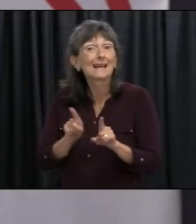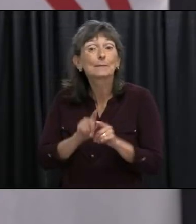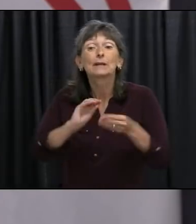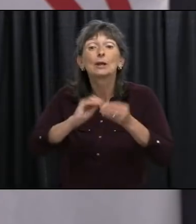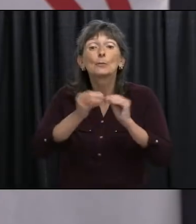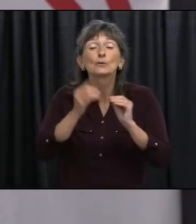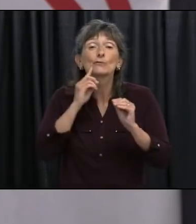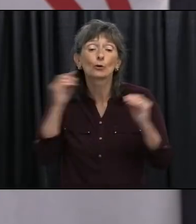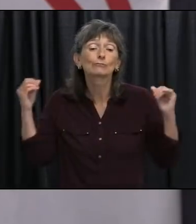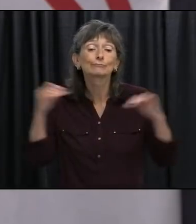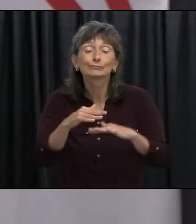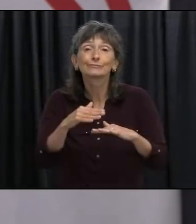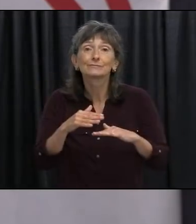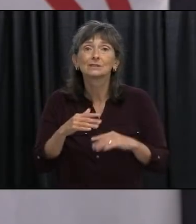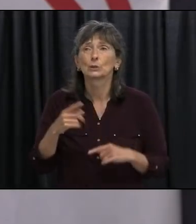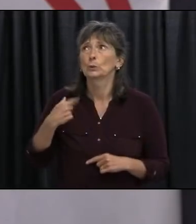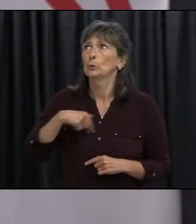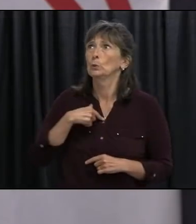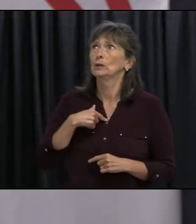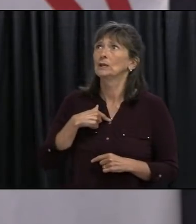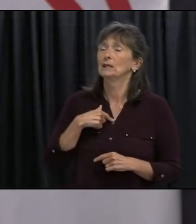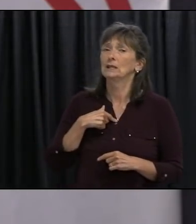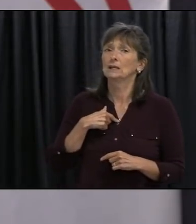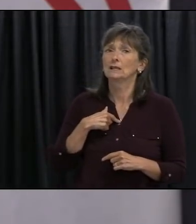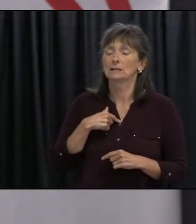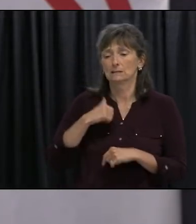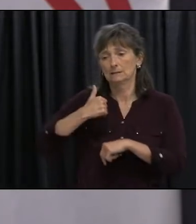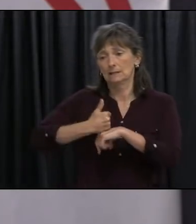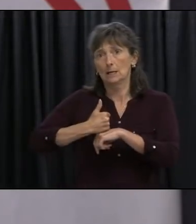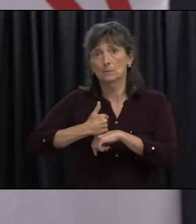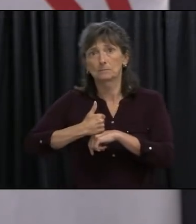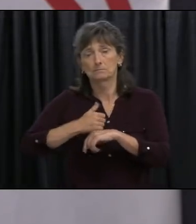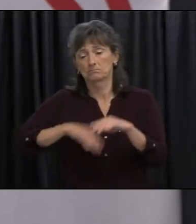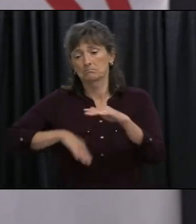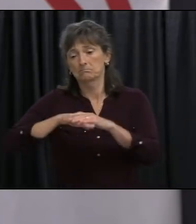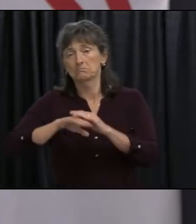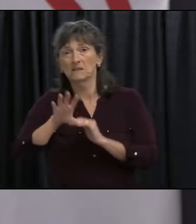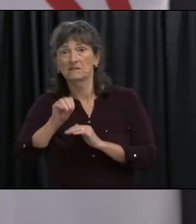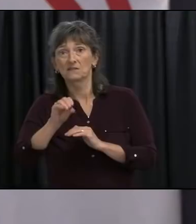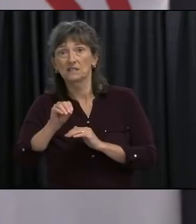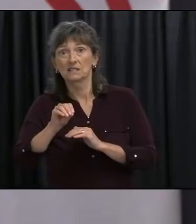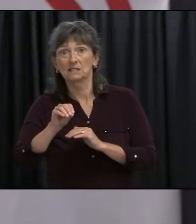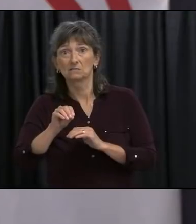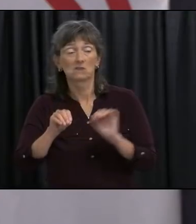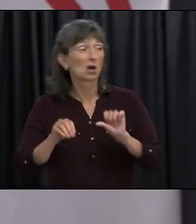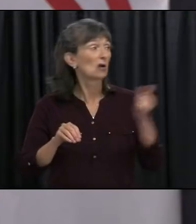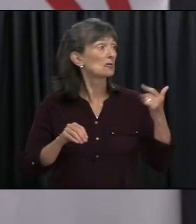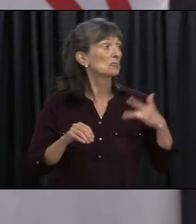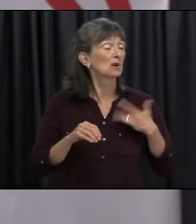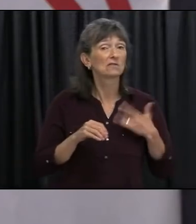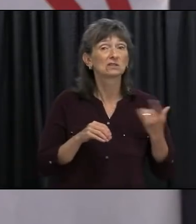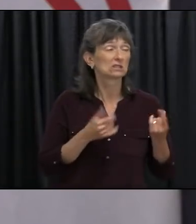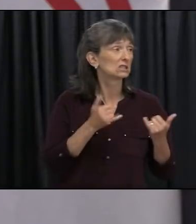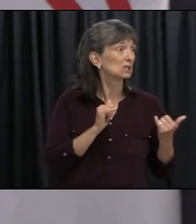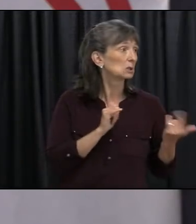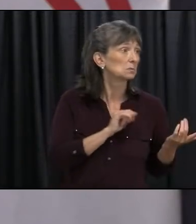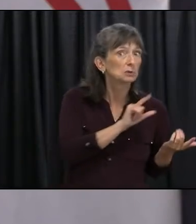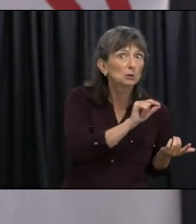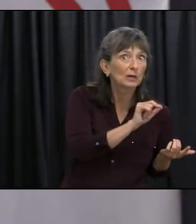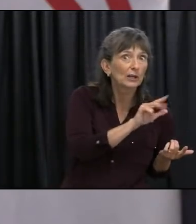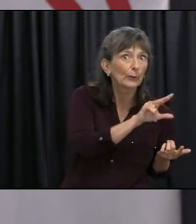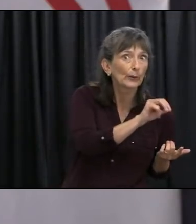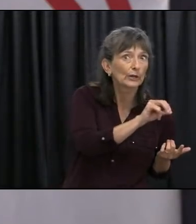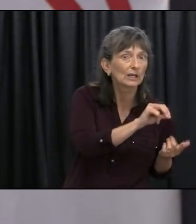had, we were at 50 long before, some other provinces were. So the decisions there have been based on the science and the evidence,